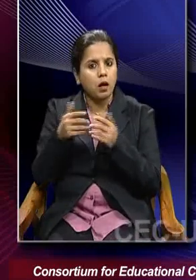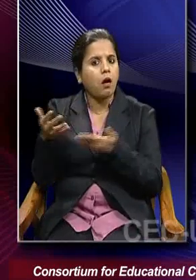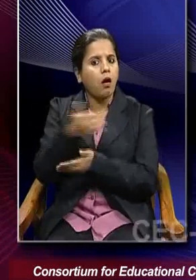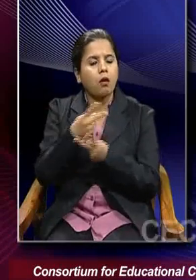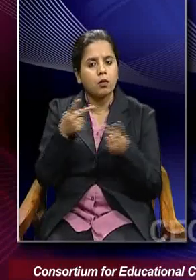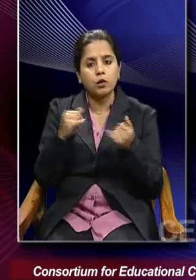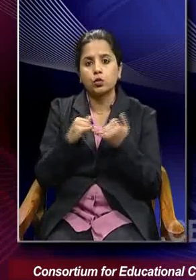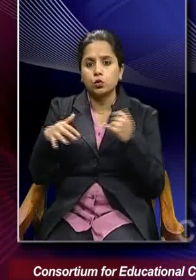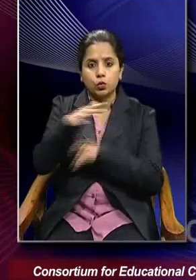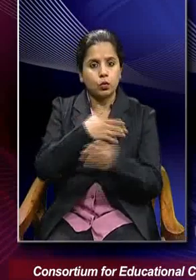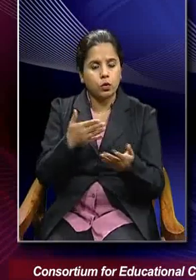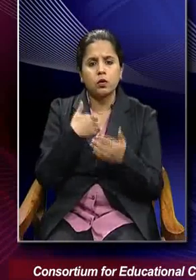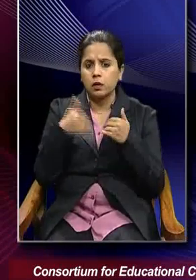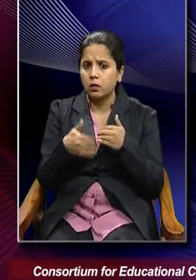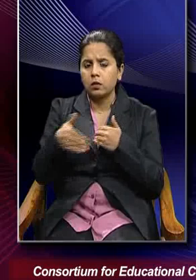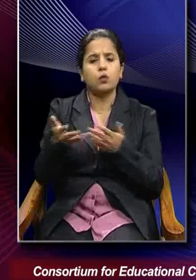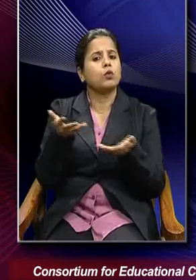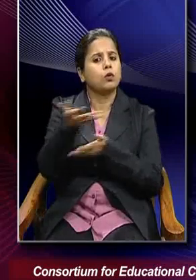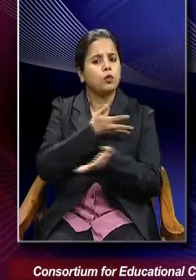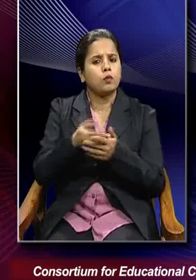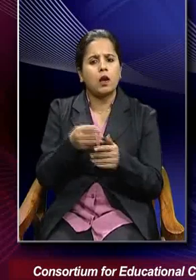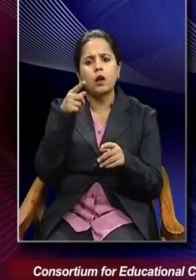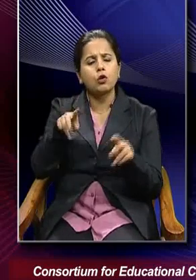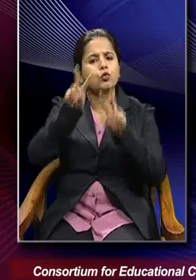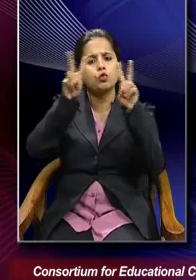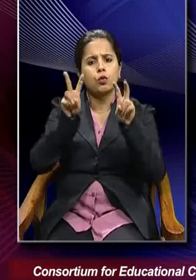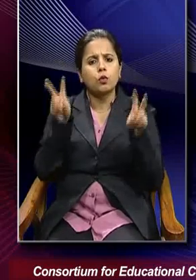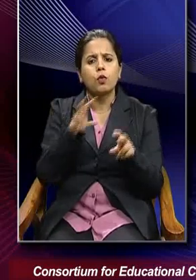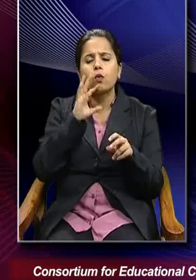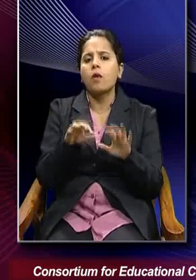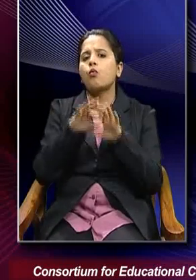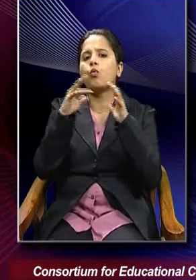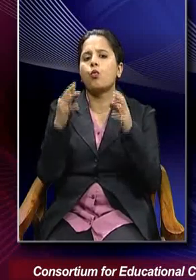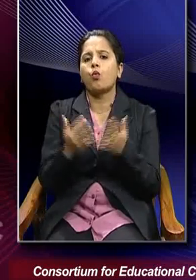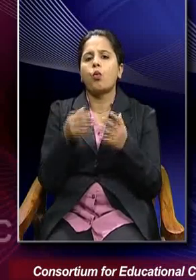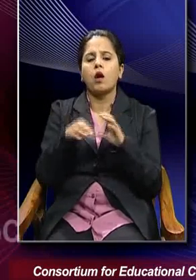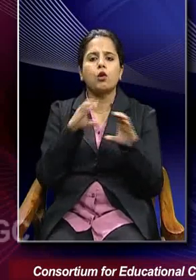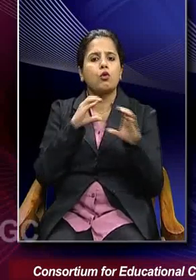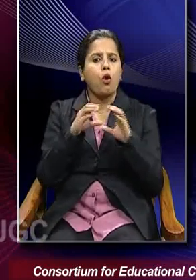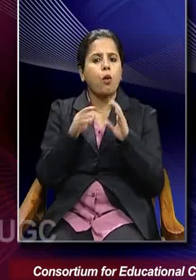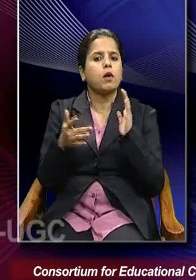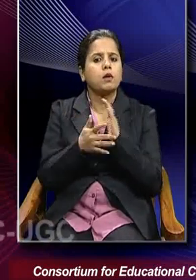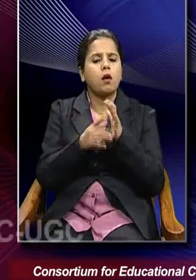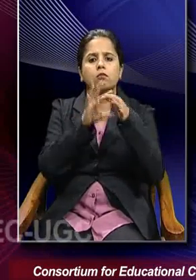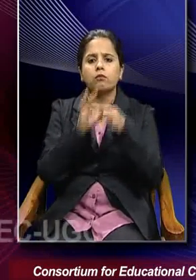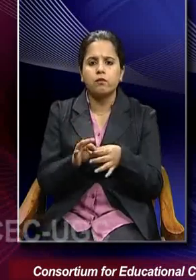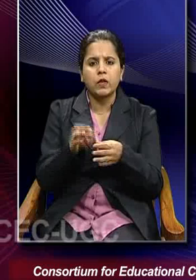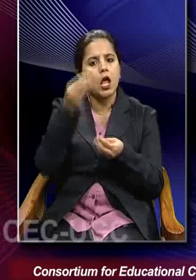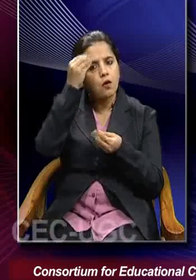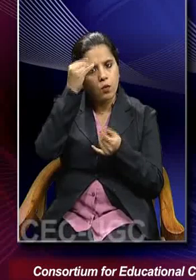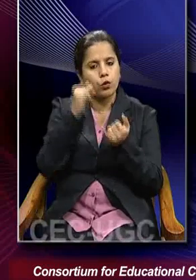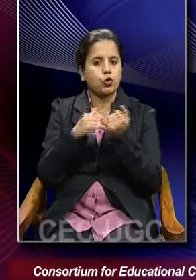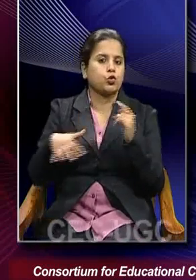we now shall be discussing the themes of World Telecommunication and Information Society